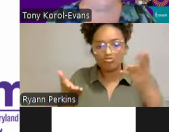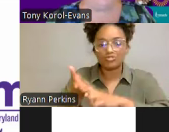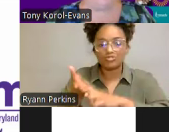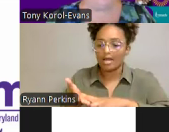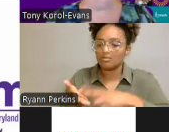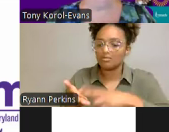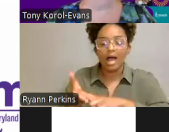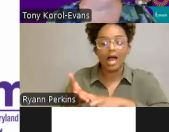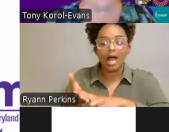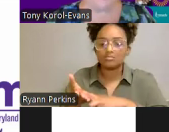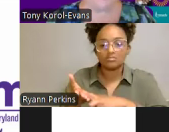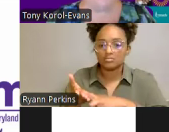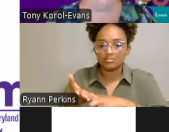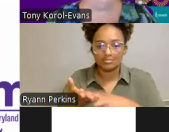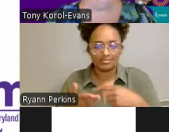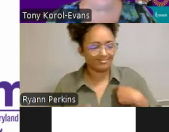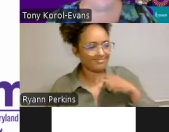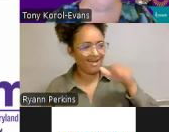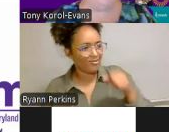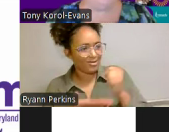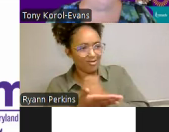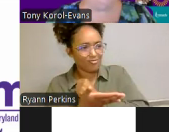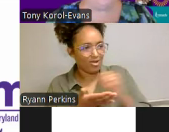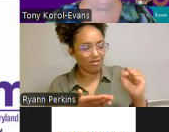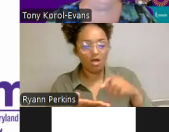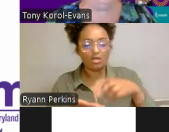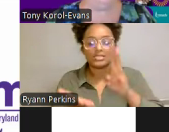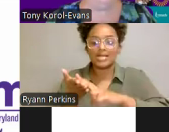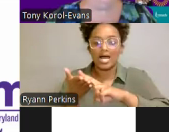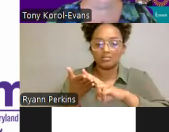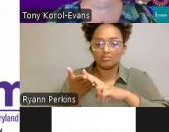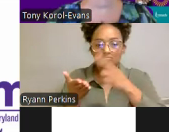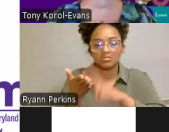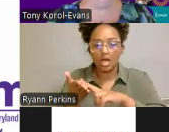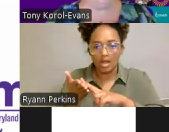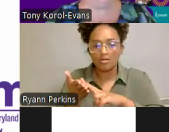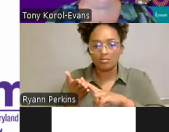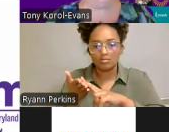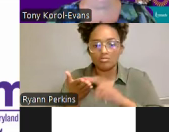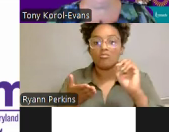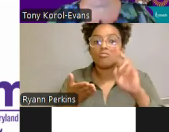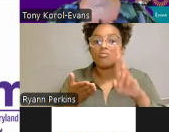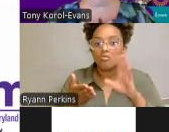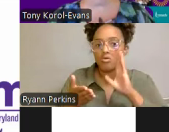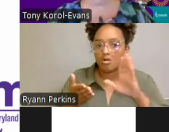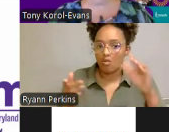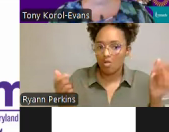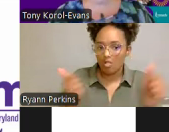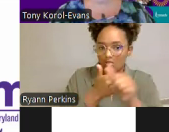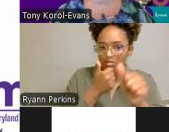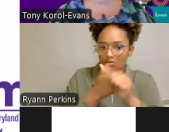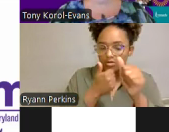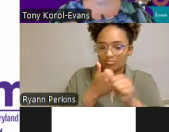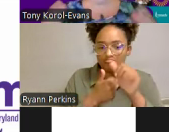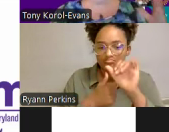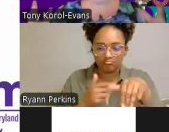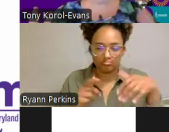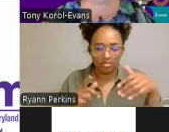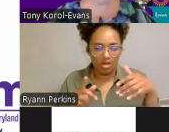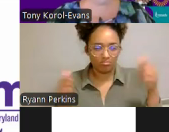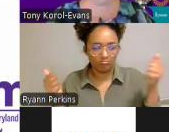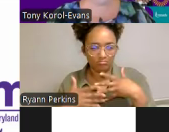don't need a credit card. And they're like, just sign it or else, right? That intimidation and threats. So